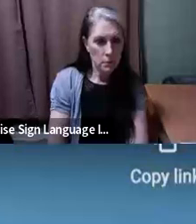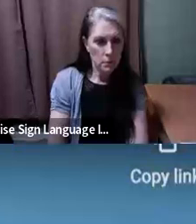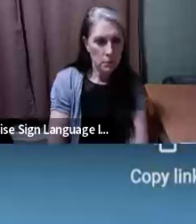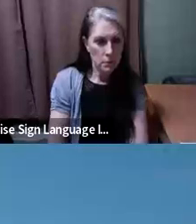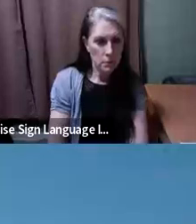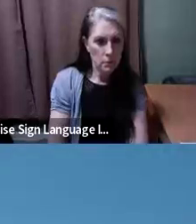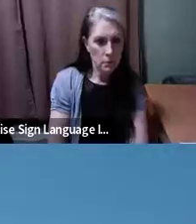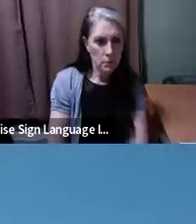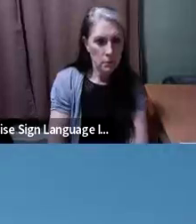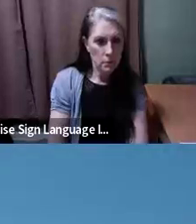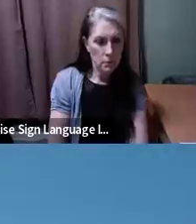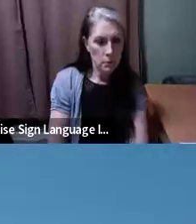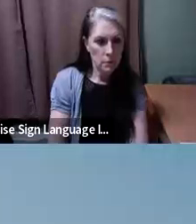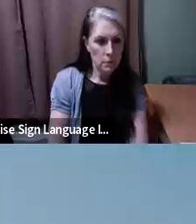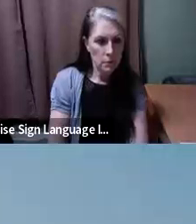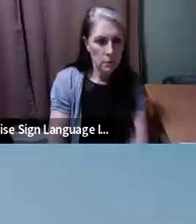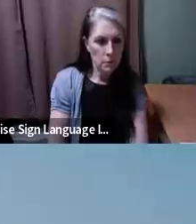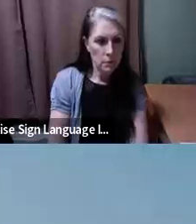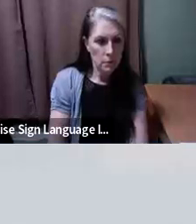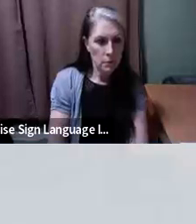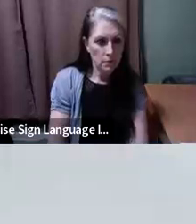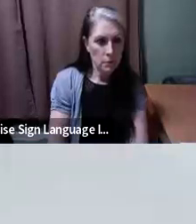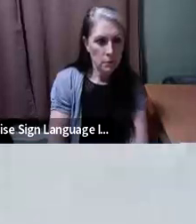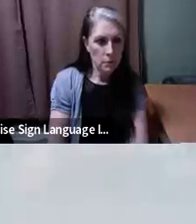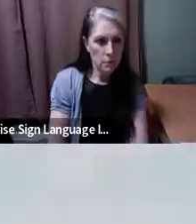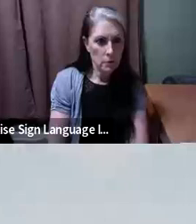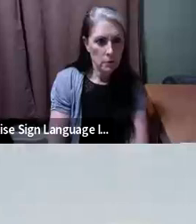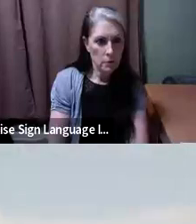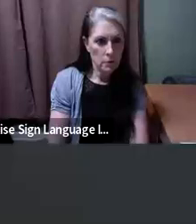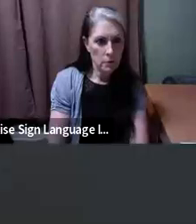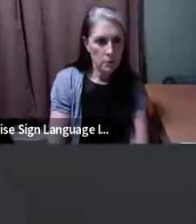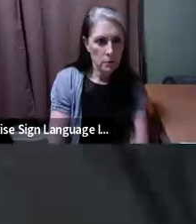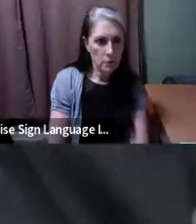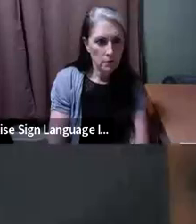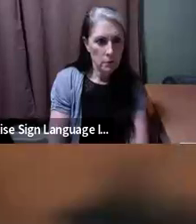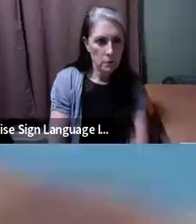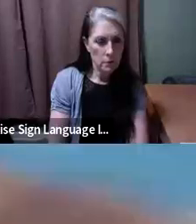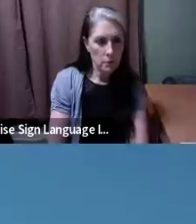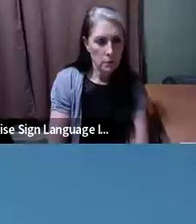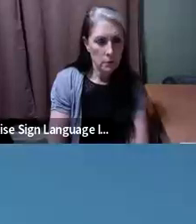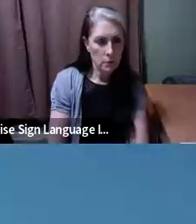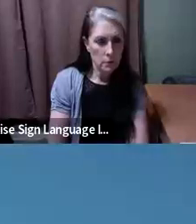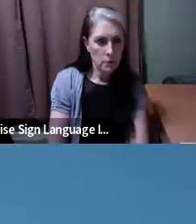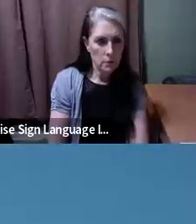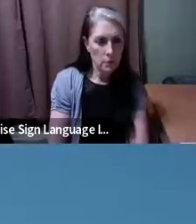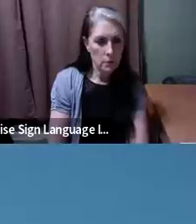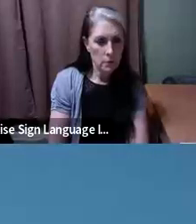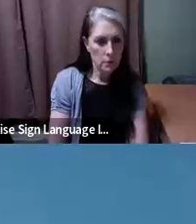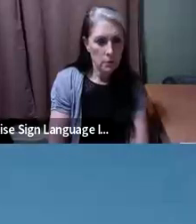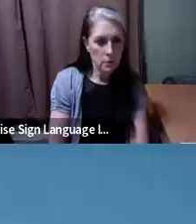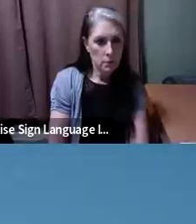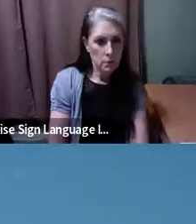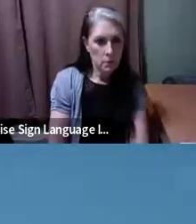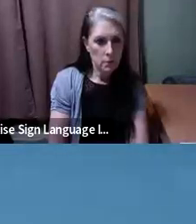And then the camera returns to eye level, where they turn, one turns up a leg, they spin, flip